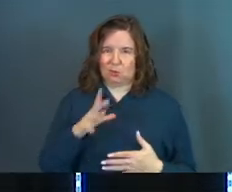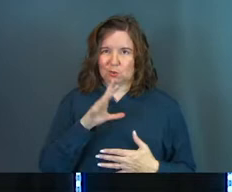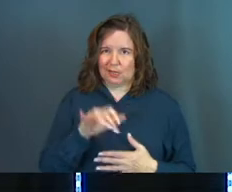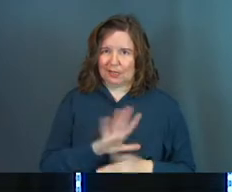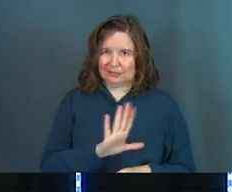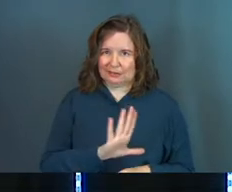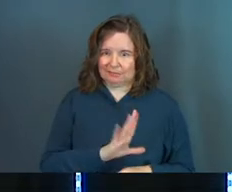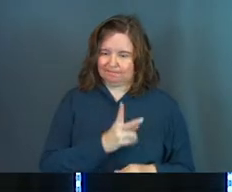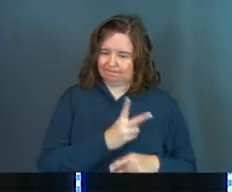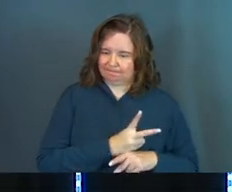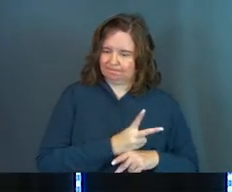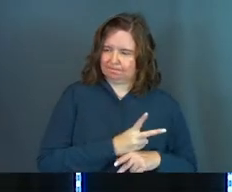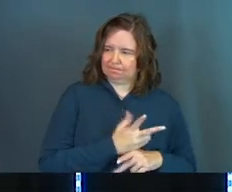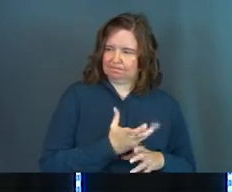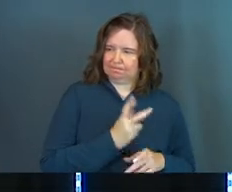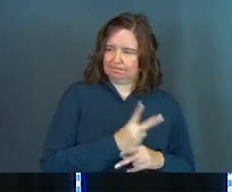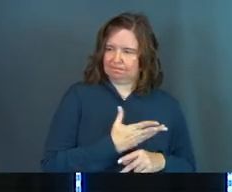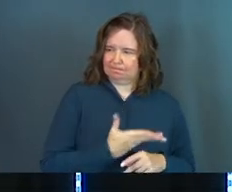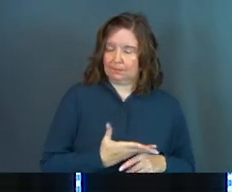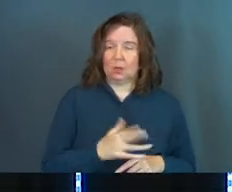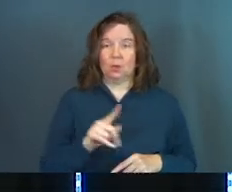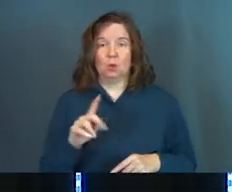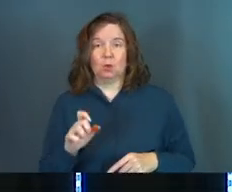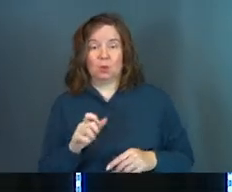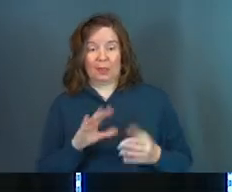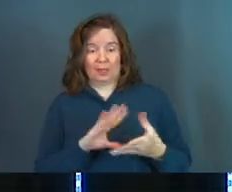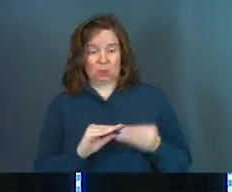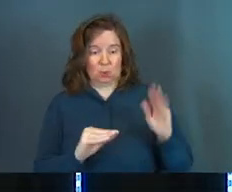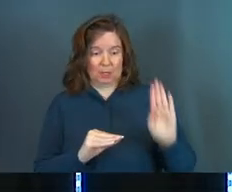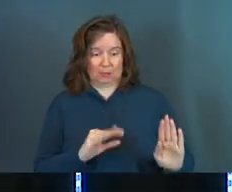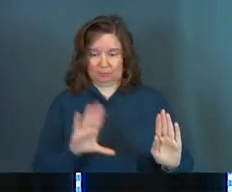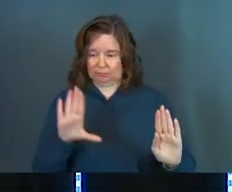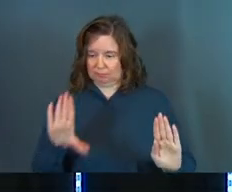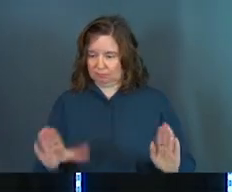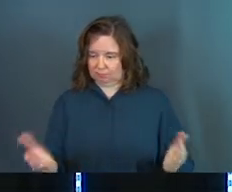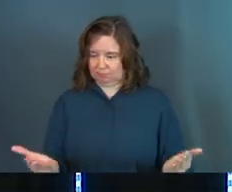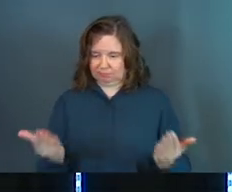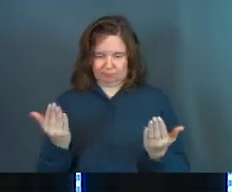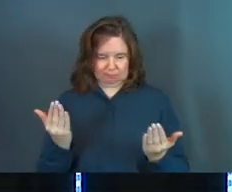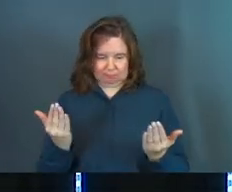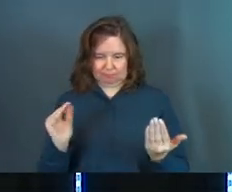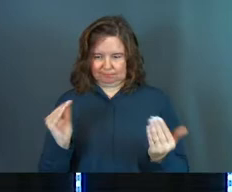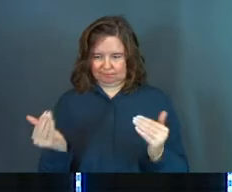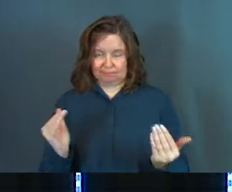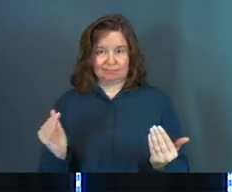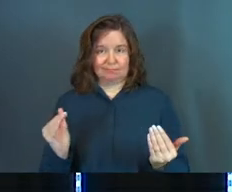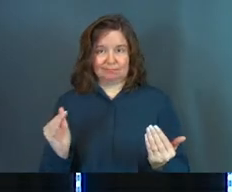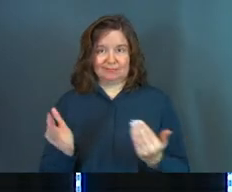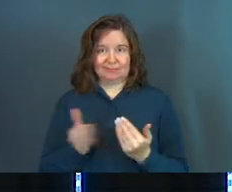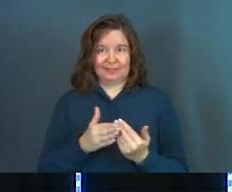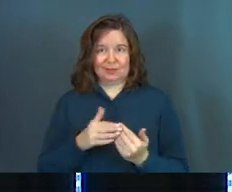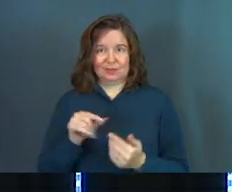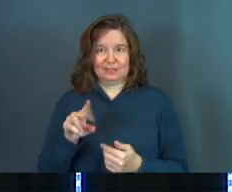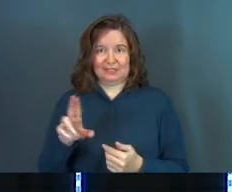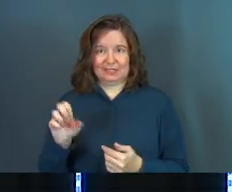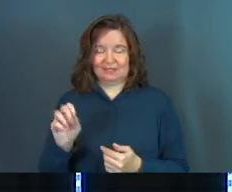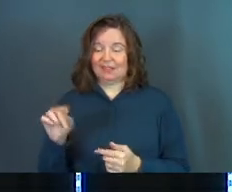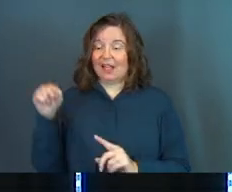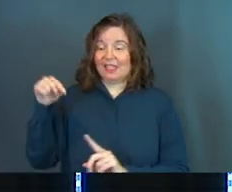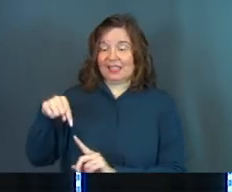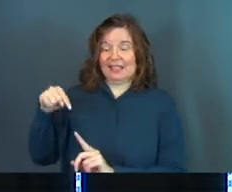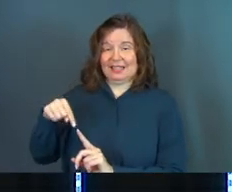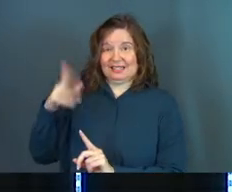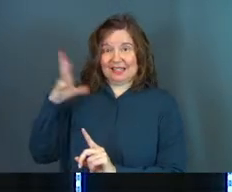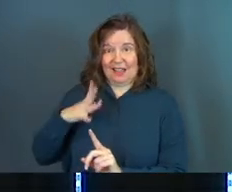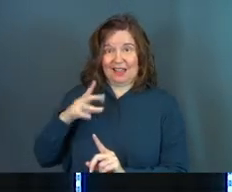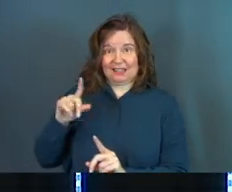stuff. And so Luke puts that story right next to Zacchaeus and says, no,